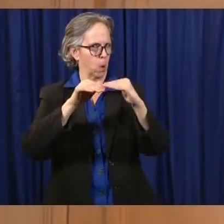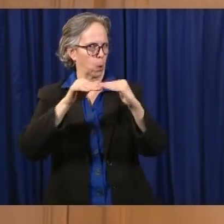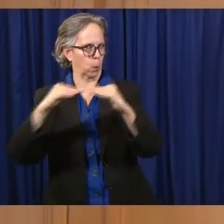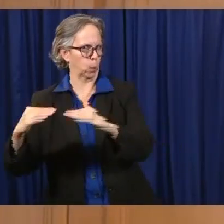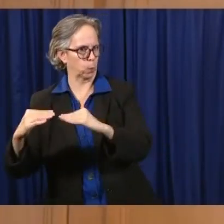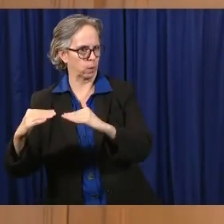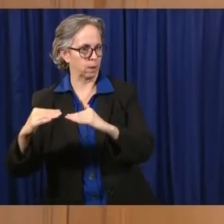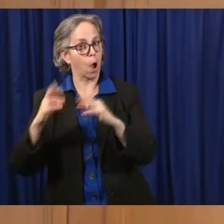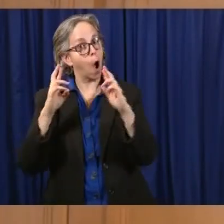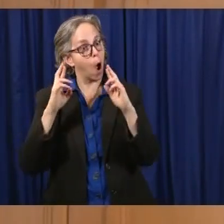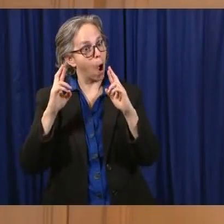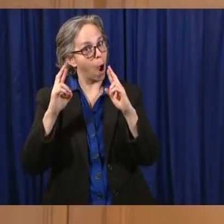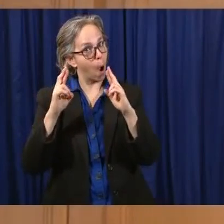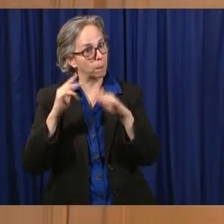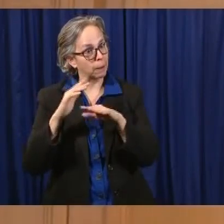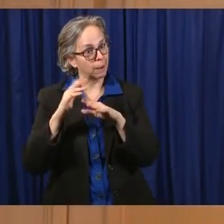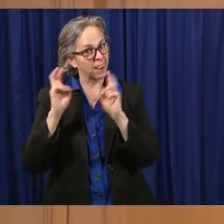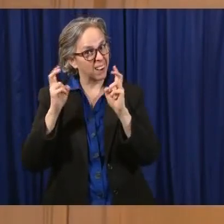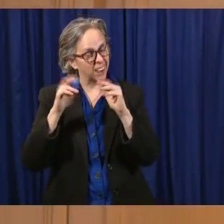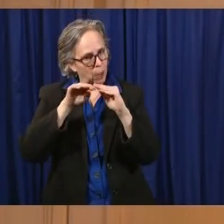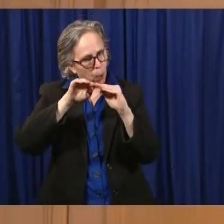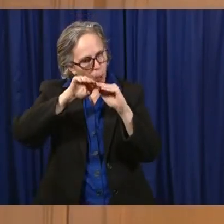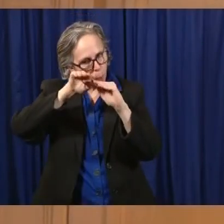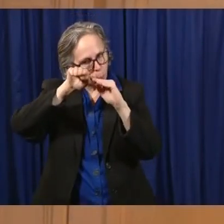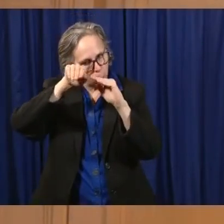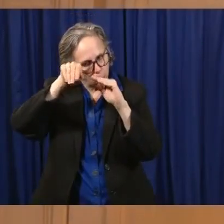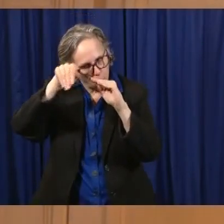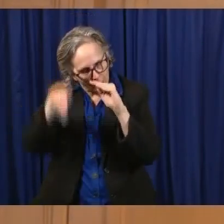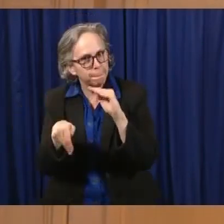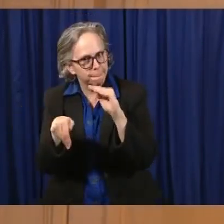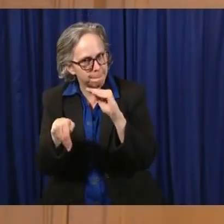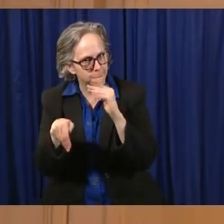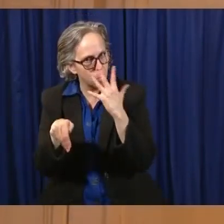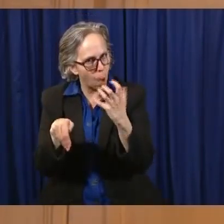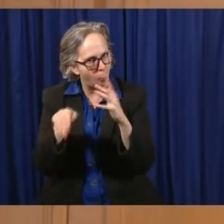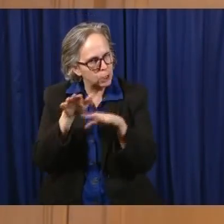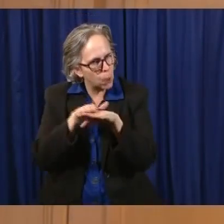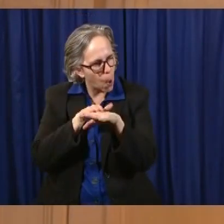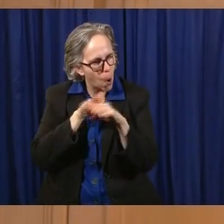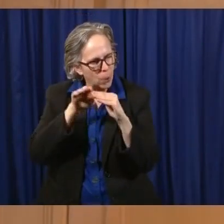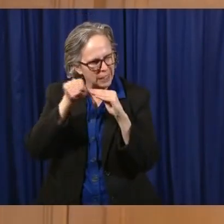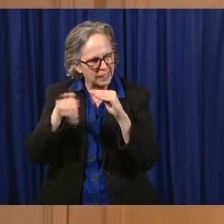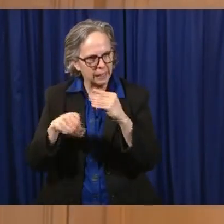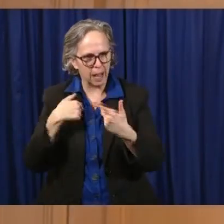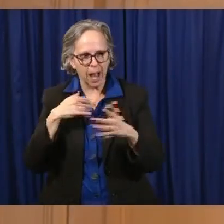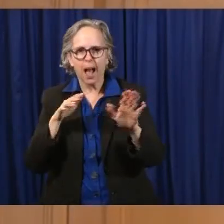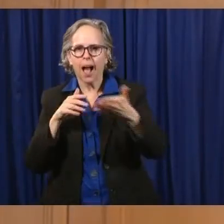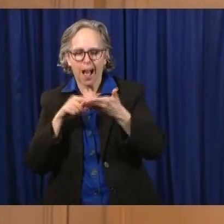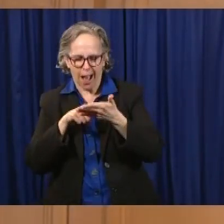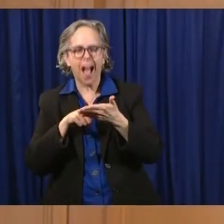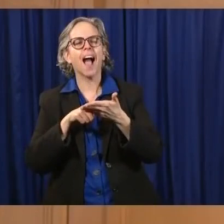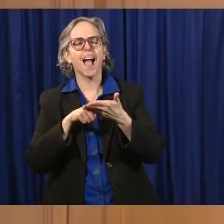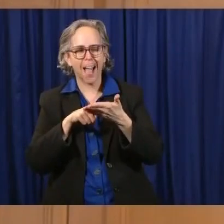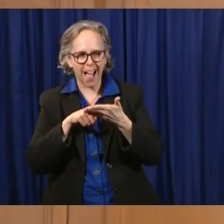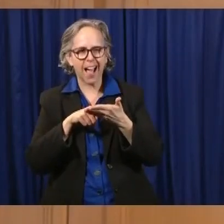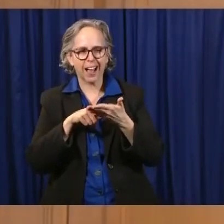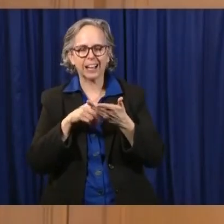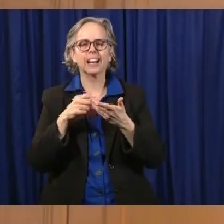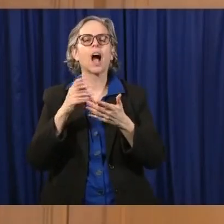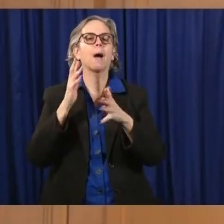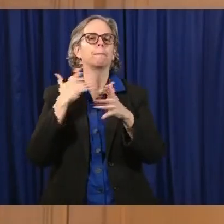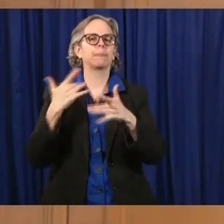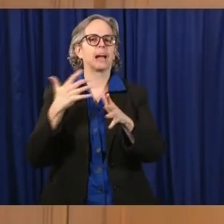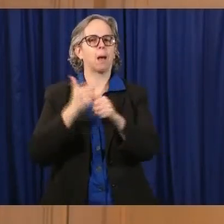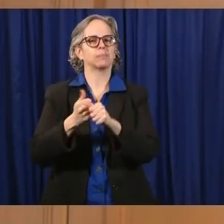hopefully, start to slope our way down. And so I did just receive a note that the numbers updated too. Those were the numbers I was given